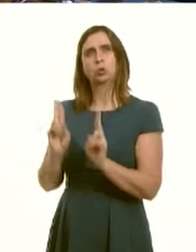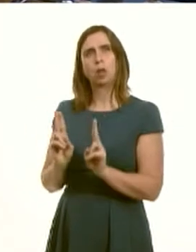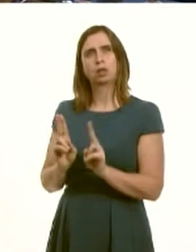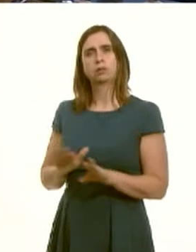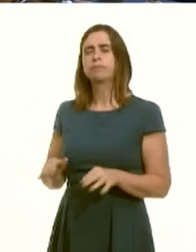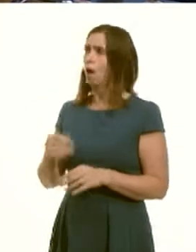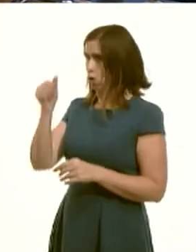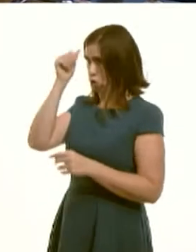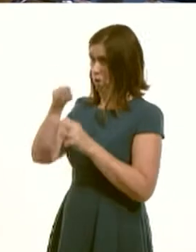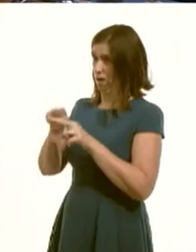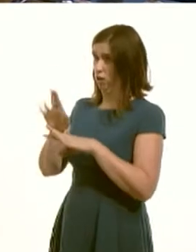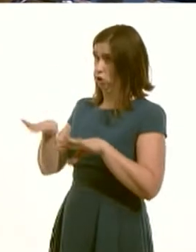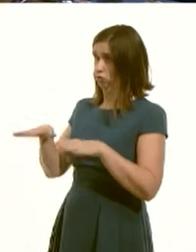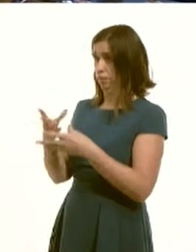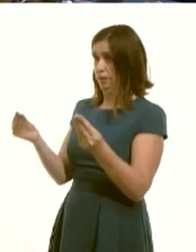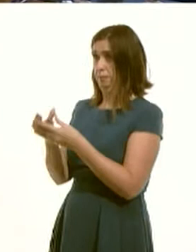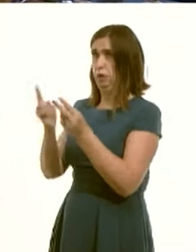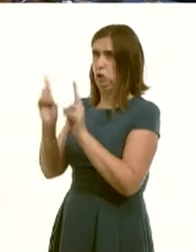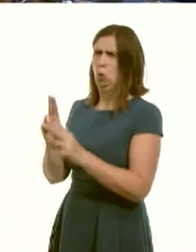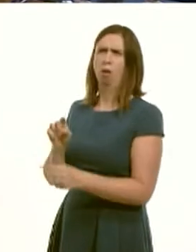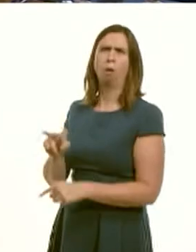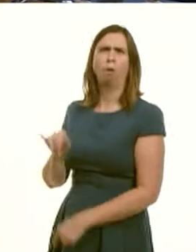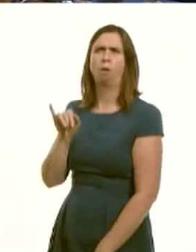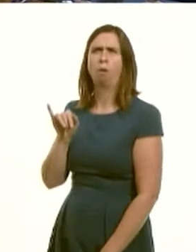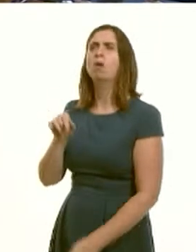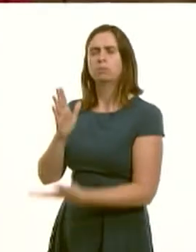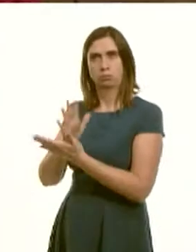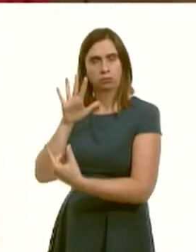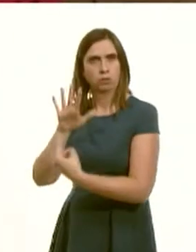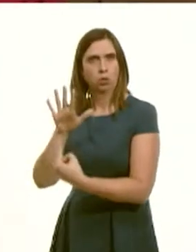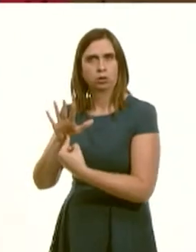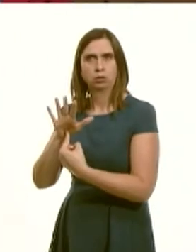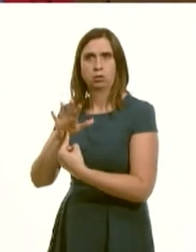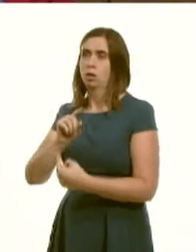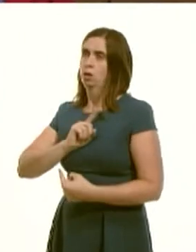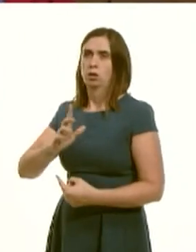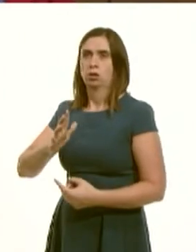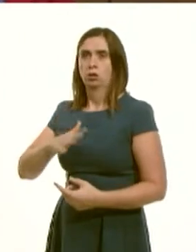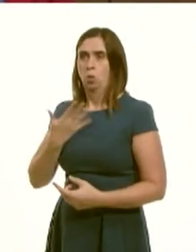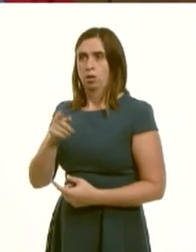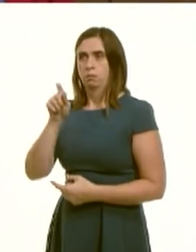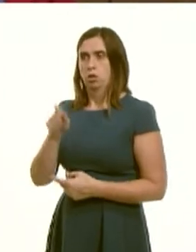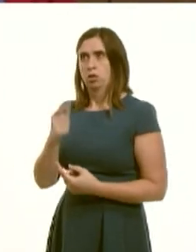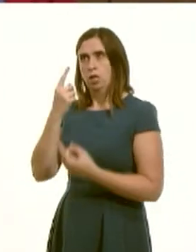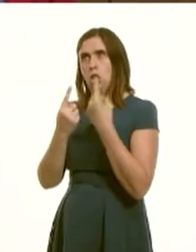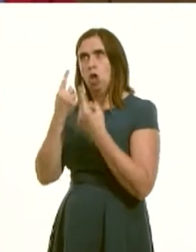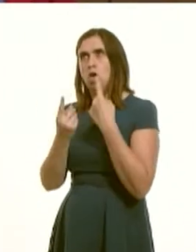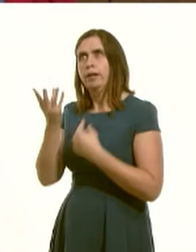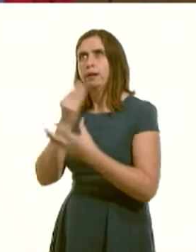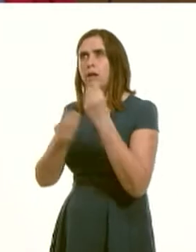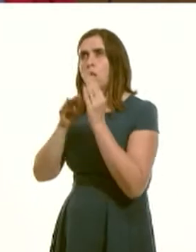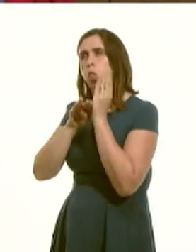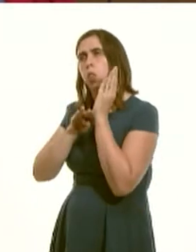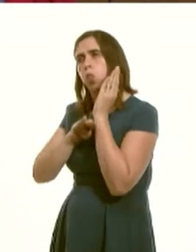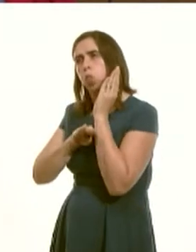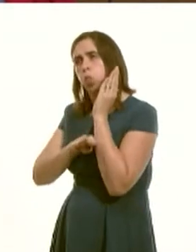take absence from schools seriously. There is strong evidence to show that it does affect adversely an individual learner's attainment. And